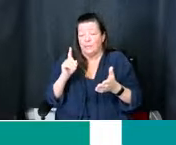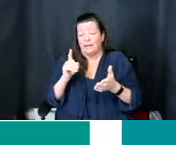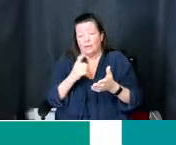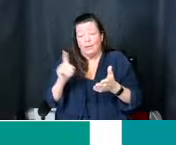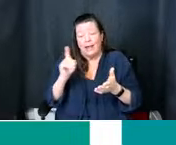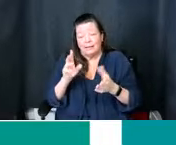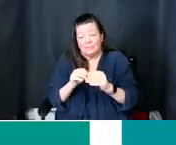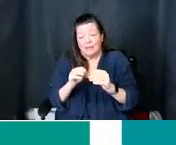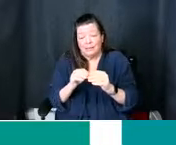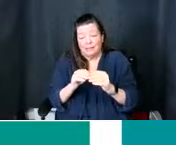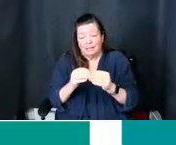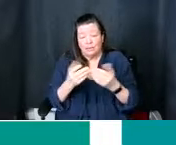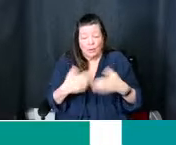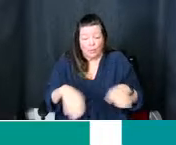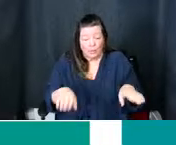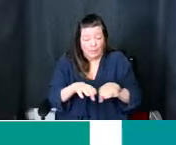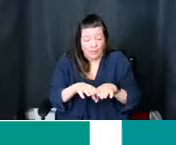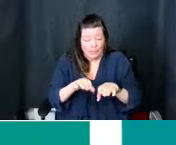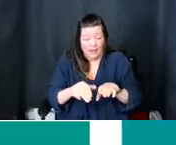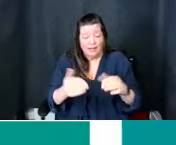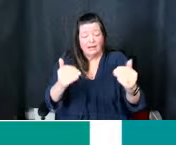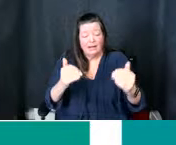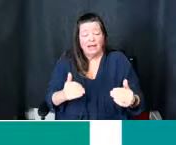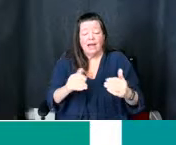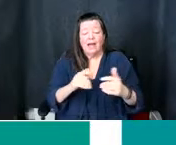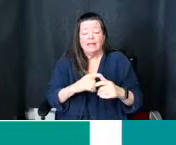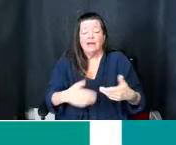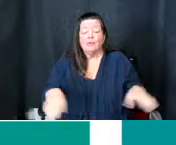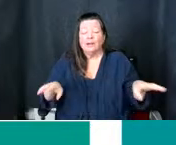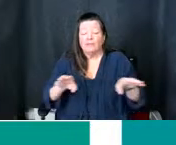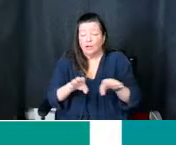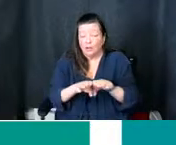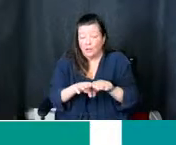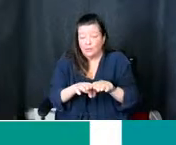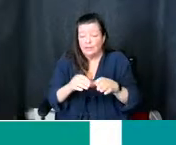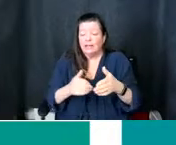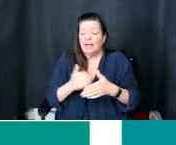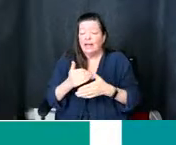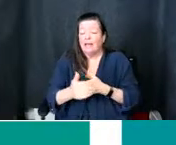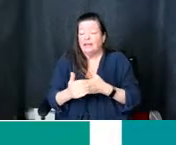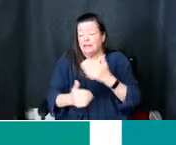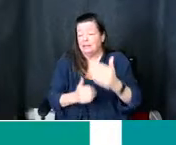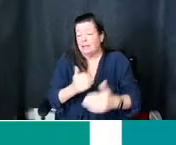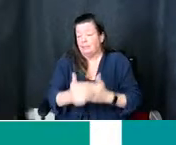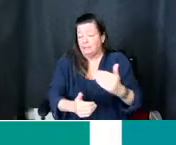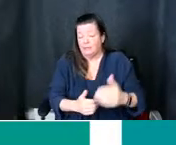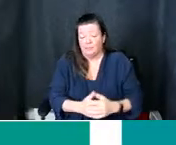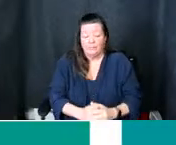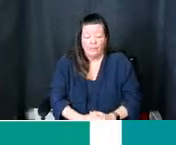that. Then we'll have a close in the next steps. Next slide, please.